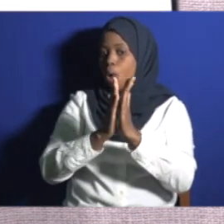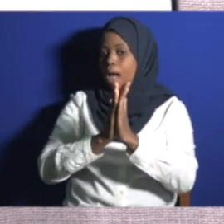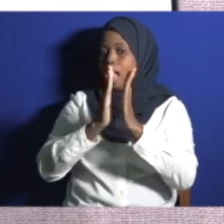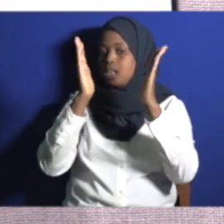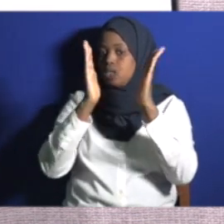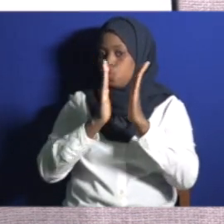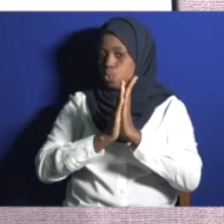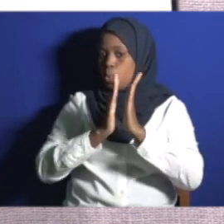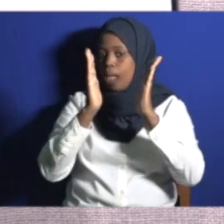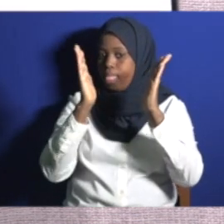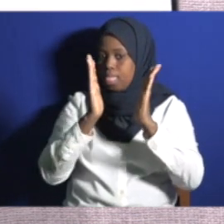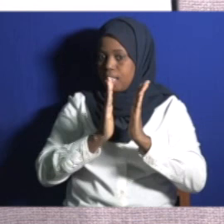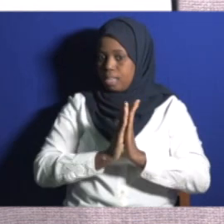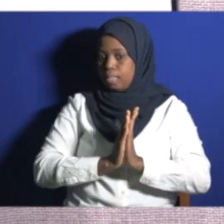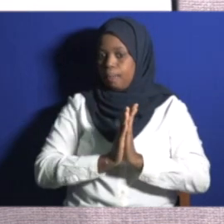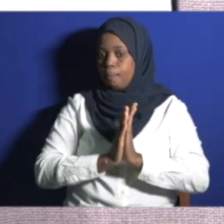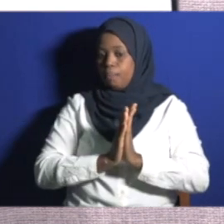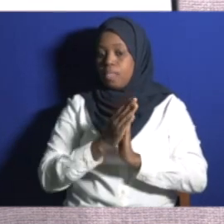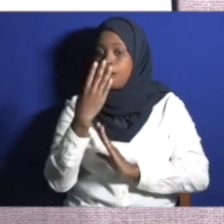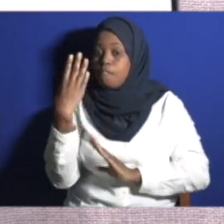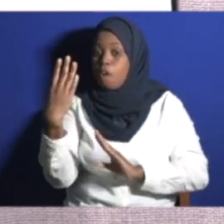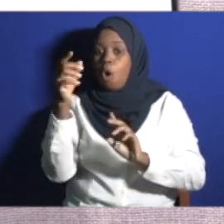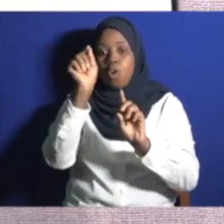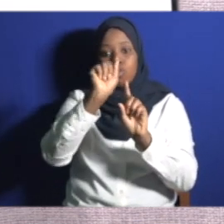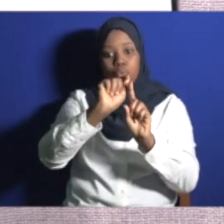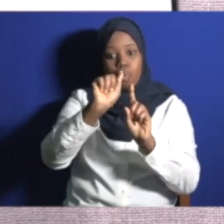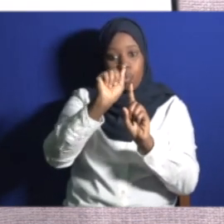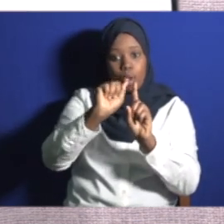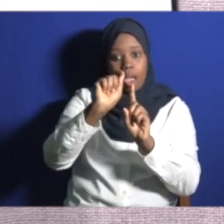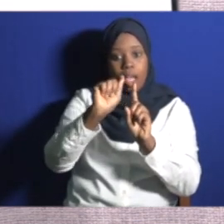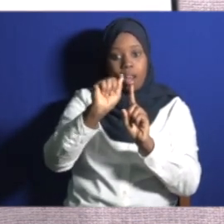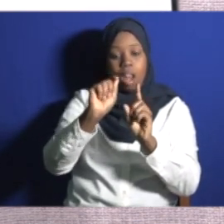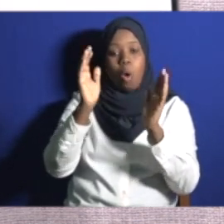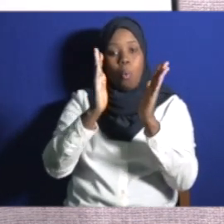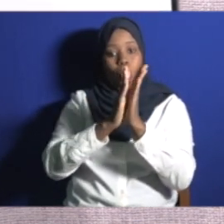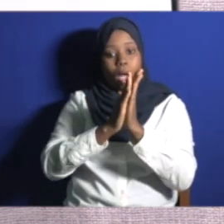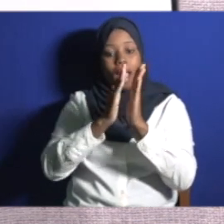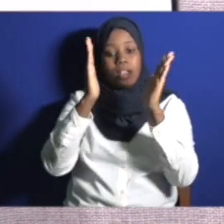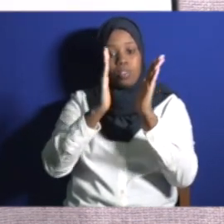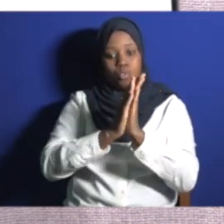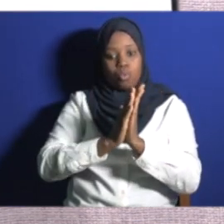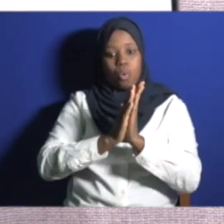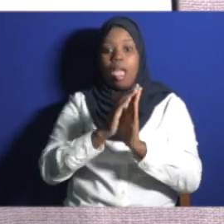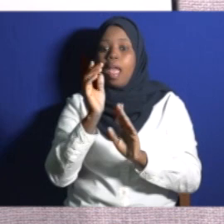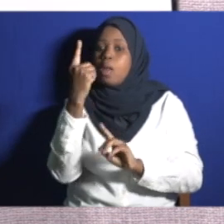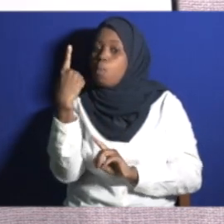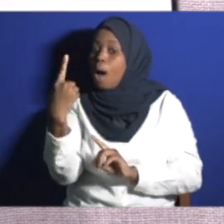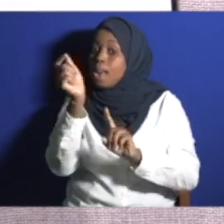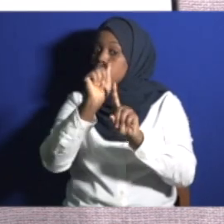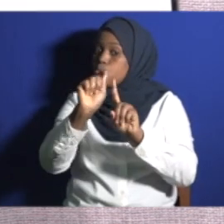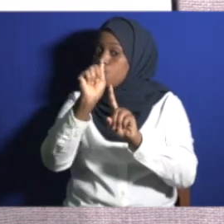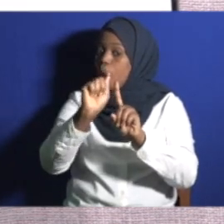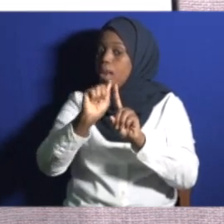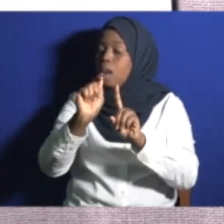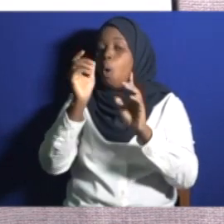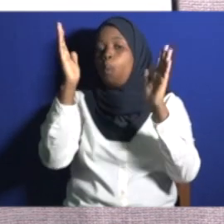squared. 1, 2. And 1 squared. 1. Wonderful. Very good, very good.